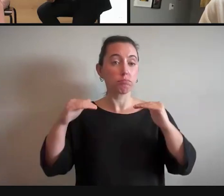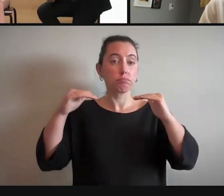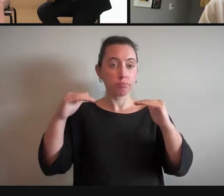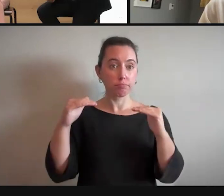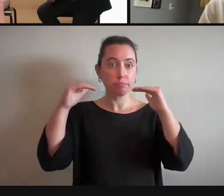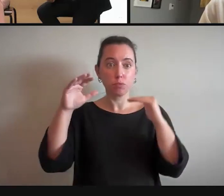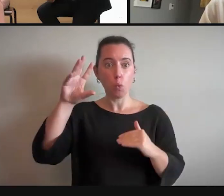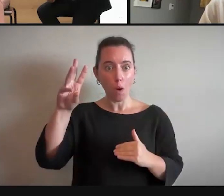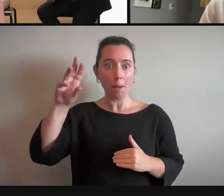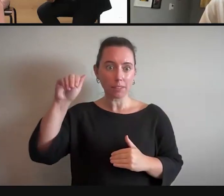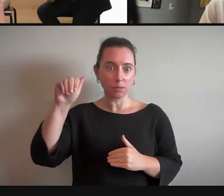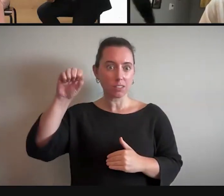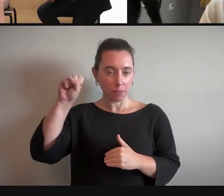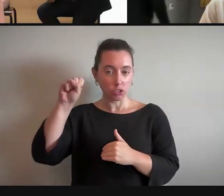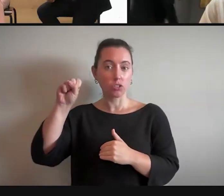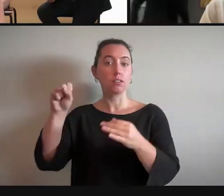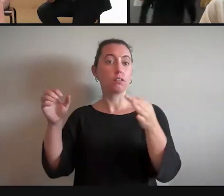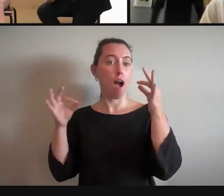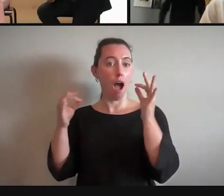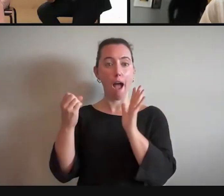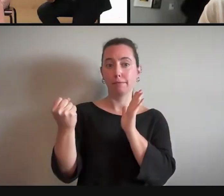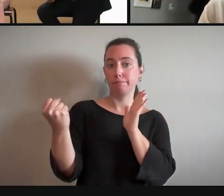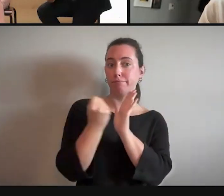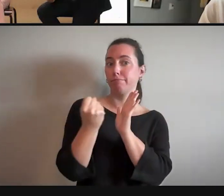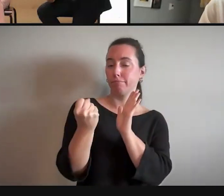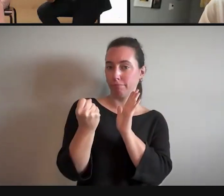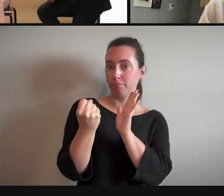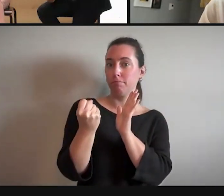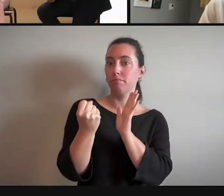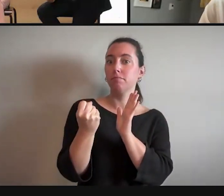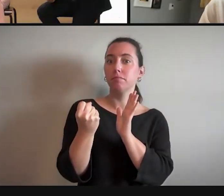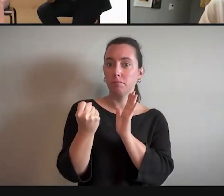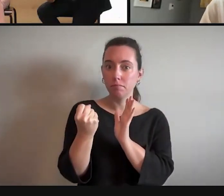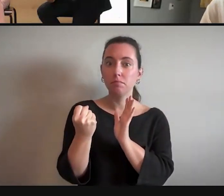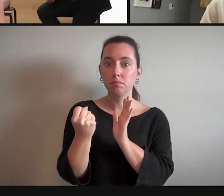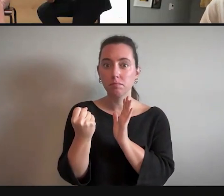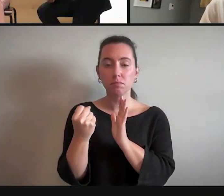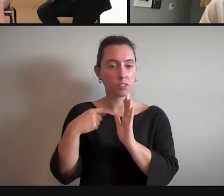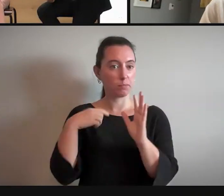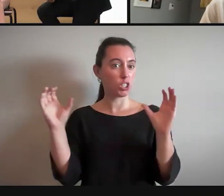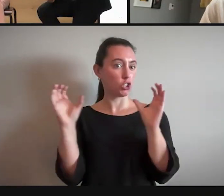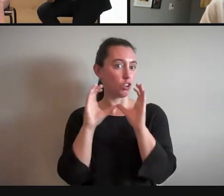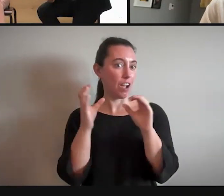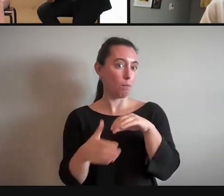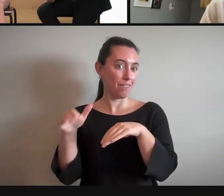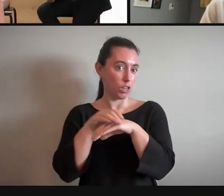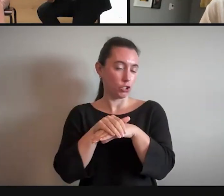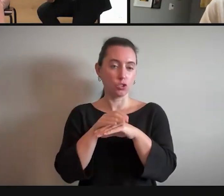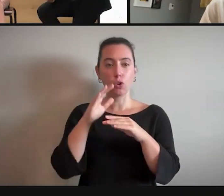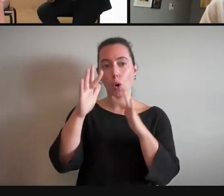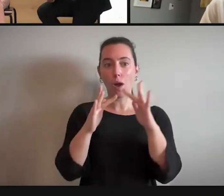Specialist. So as a designation, I become certified professional in web